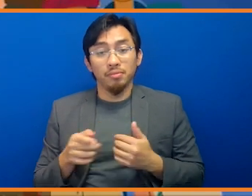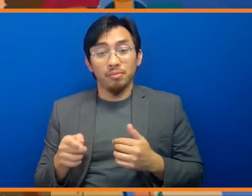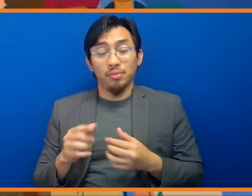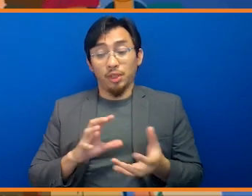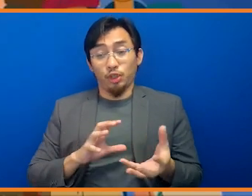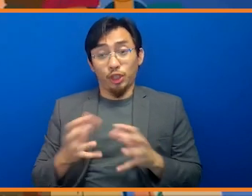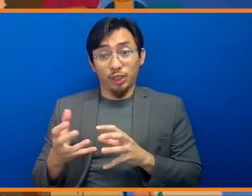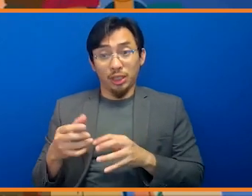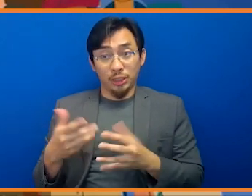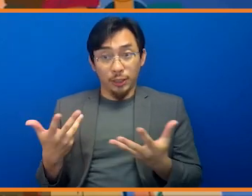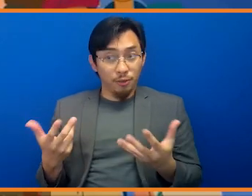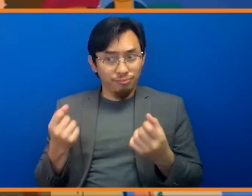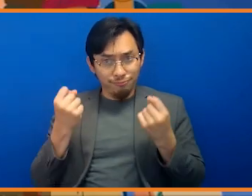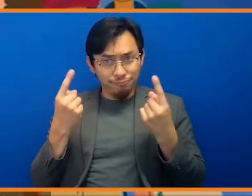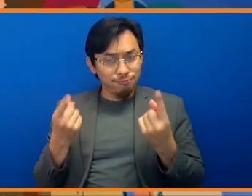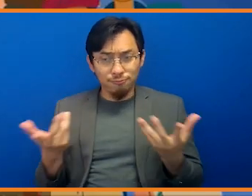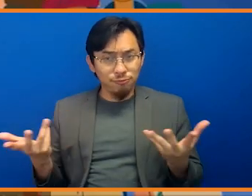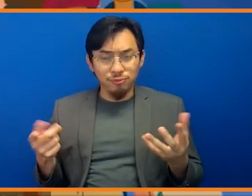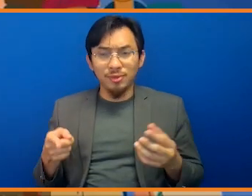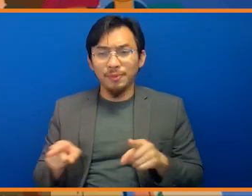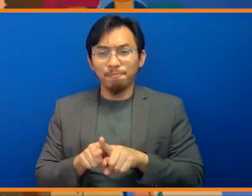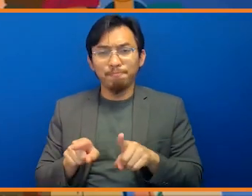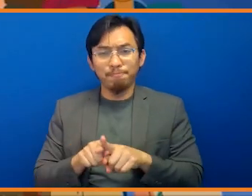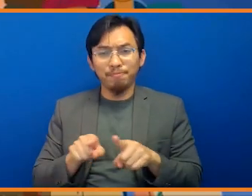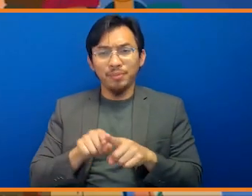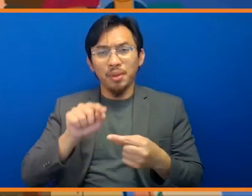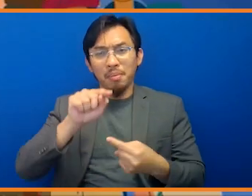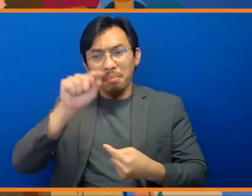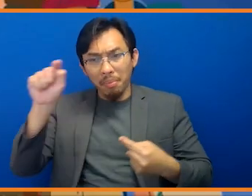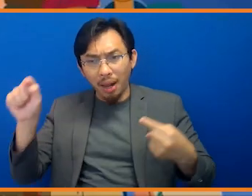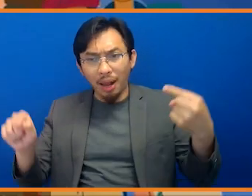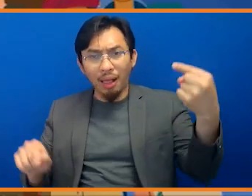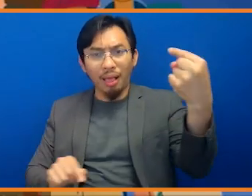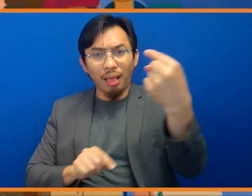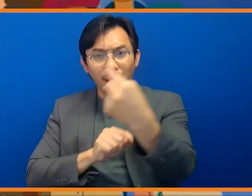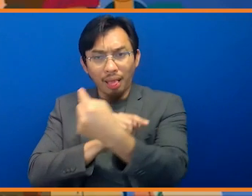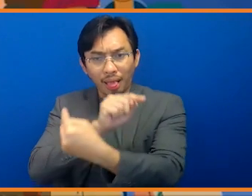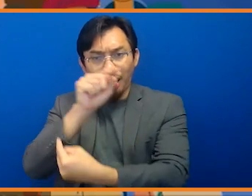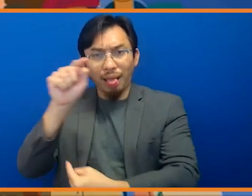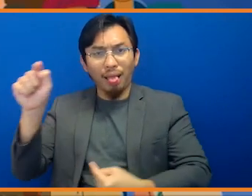Responses to disasters can be understood as a cycle,